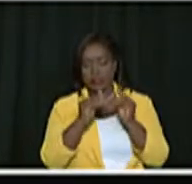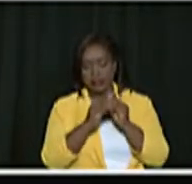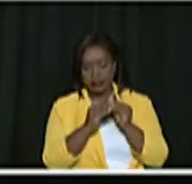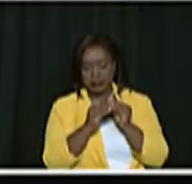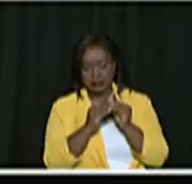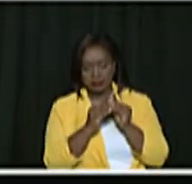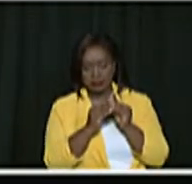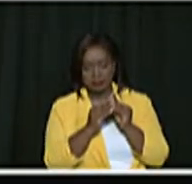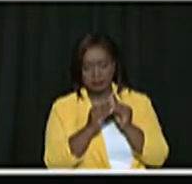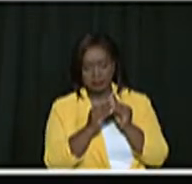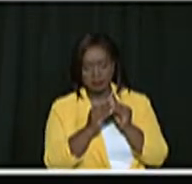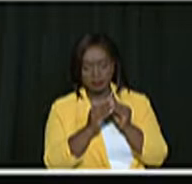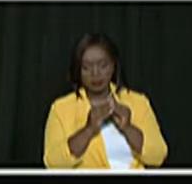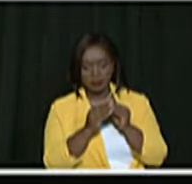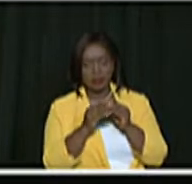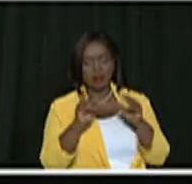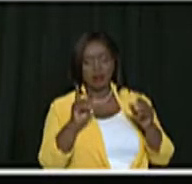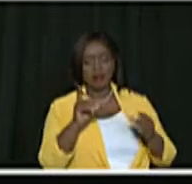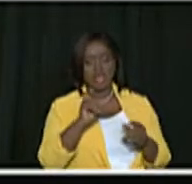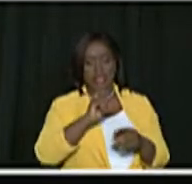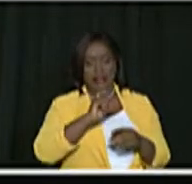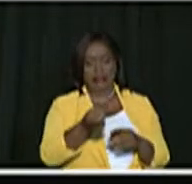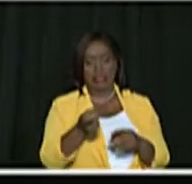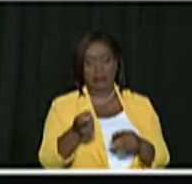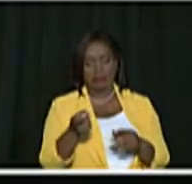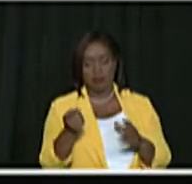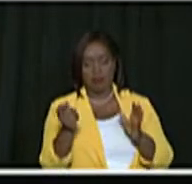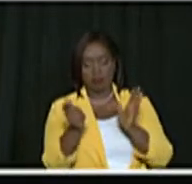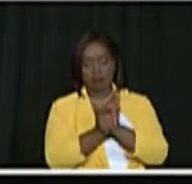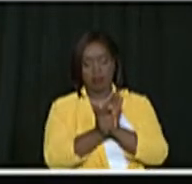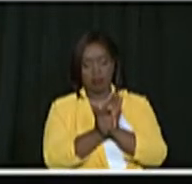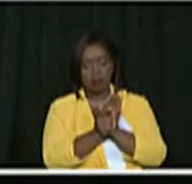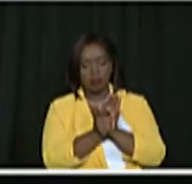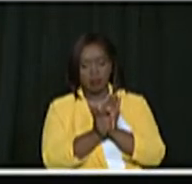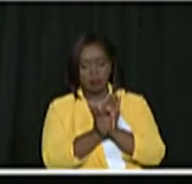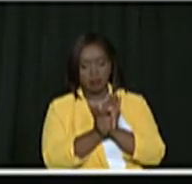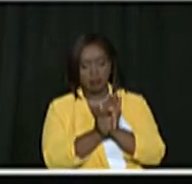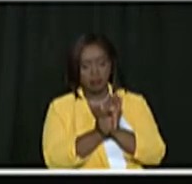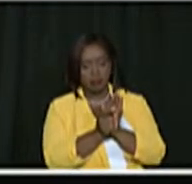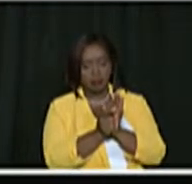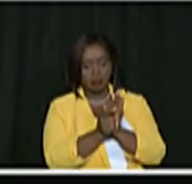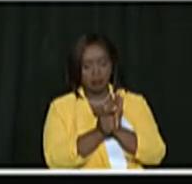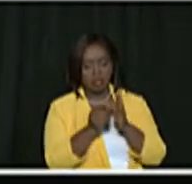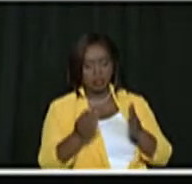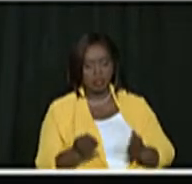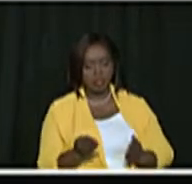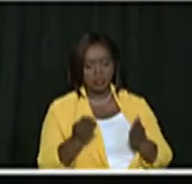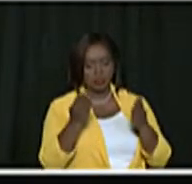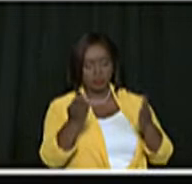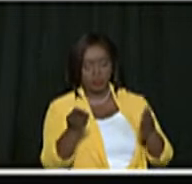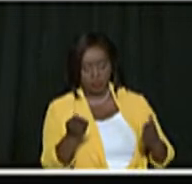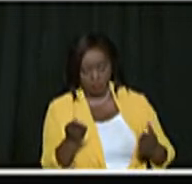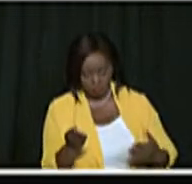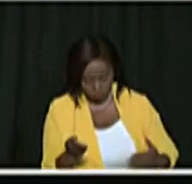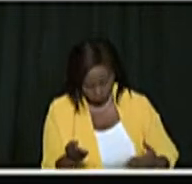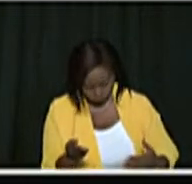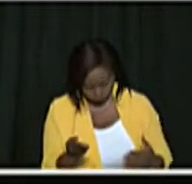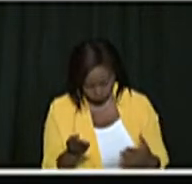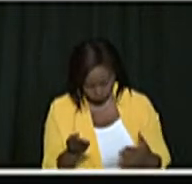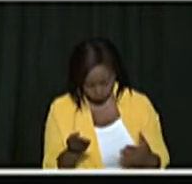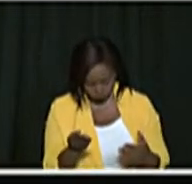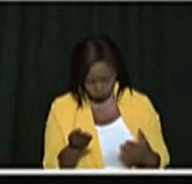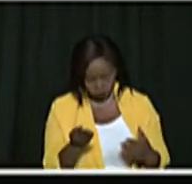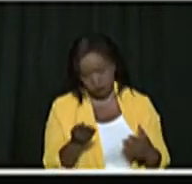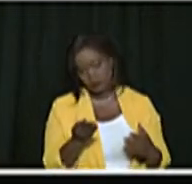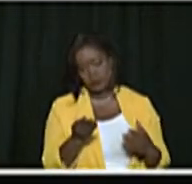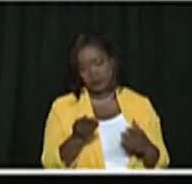Sexual Offences Act, the Offences Against the Persons Act, and the Child Care and Protection Act. That recommendation was made for it to be